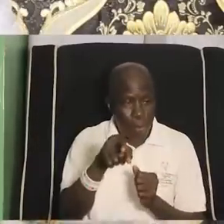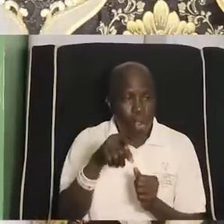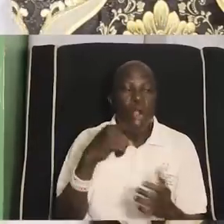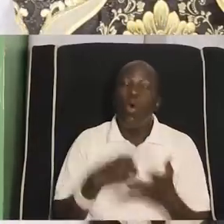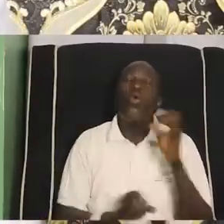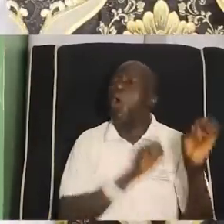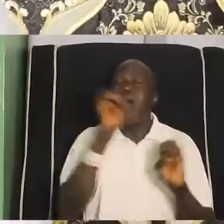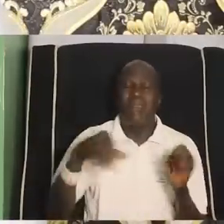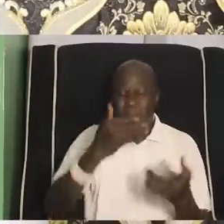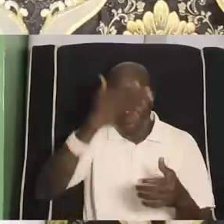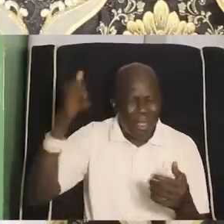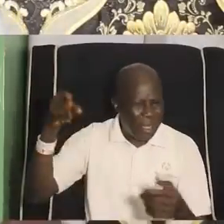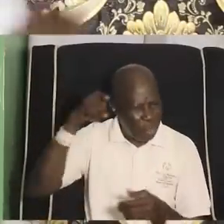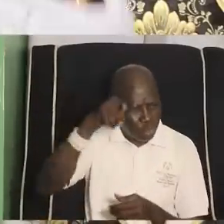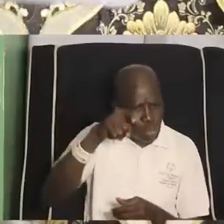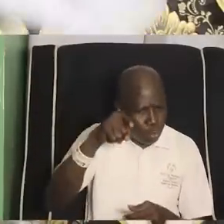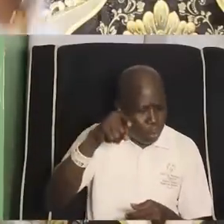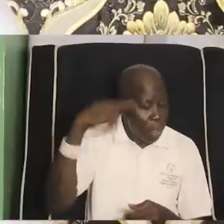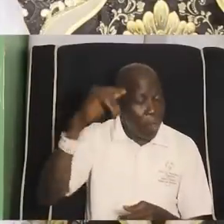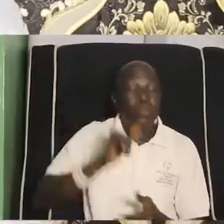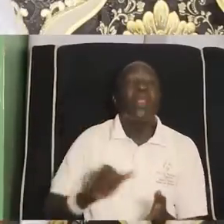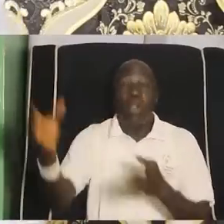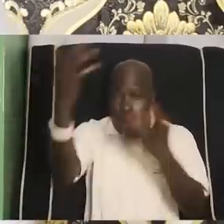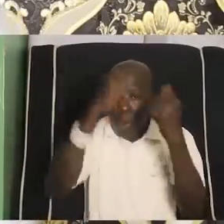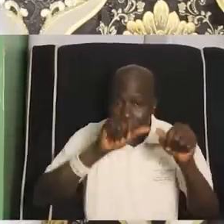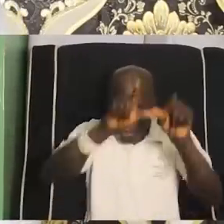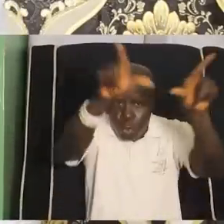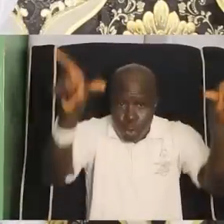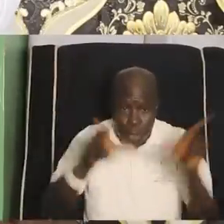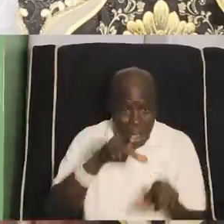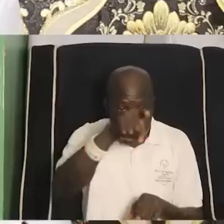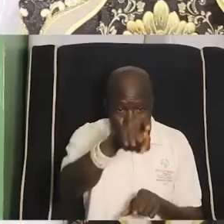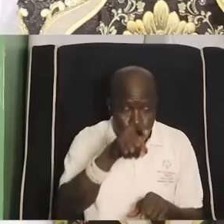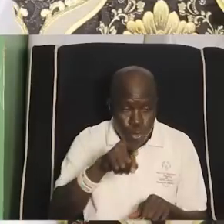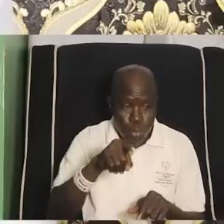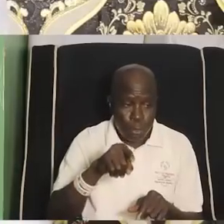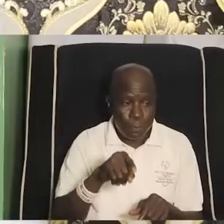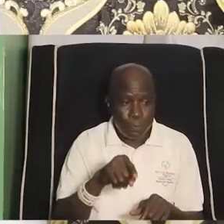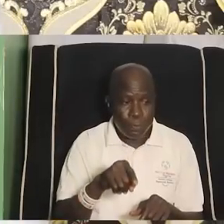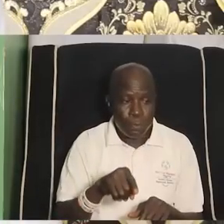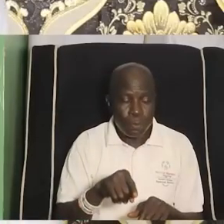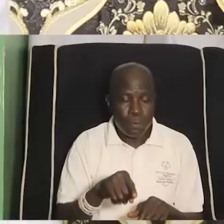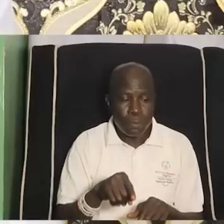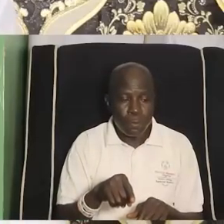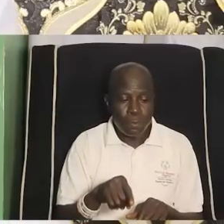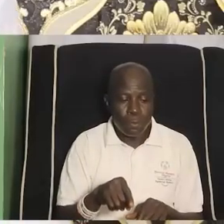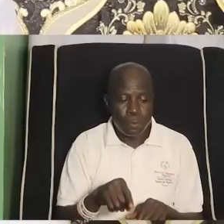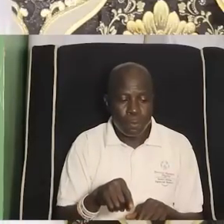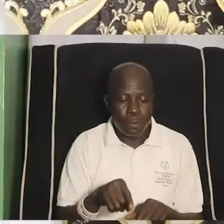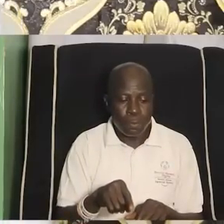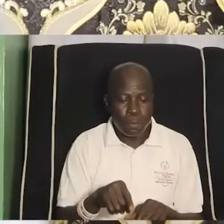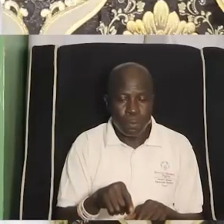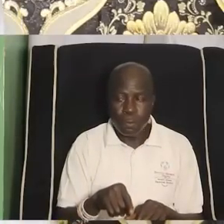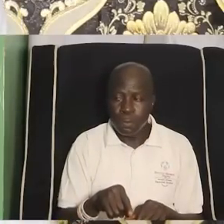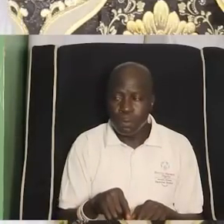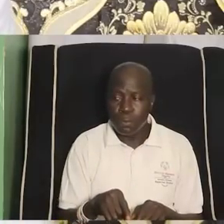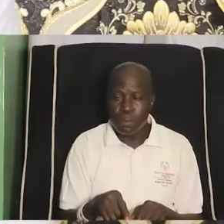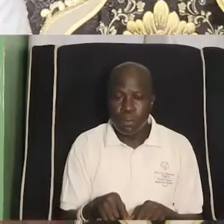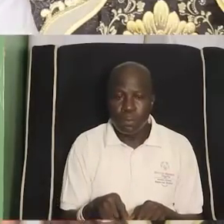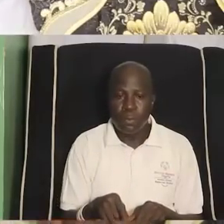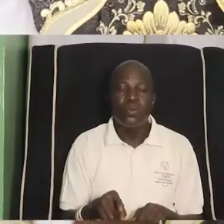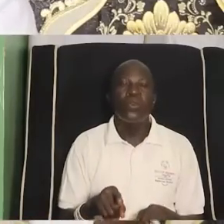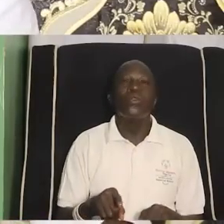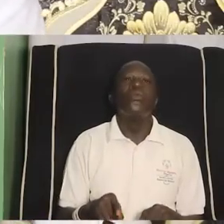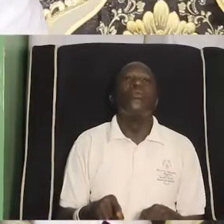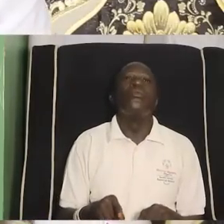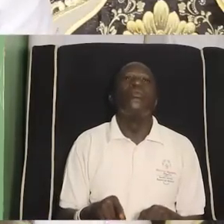but be e. For I no man locate here. Oh no! Yes, I can win. Nito to. Emi o fi owo atun ododo mi gbe so ke. Oh no,